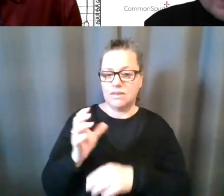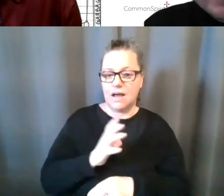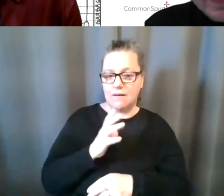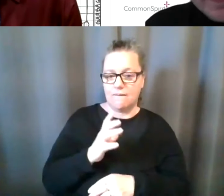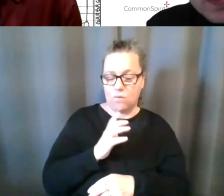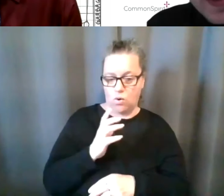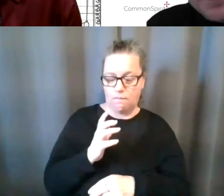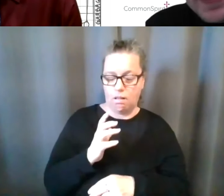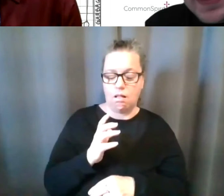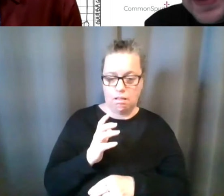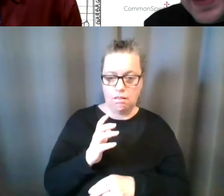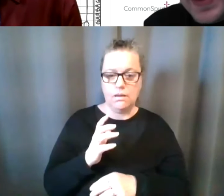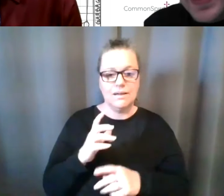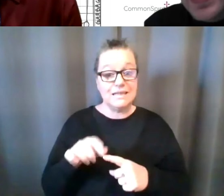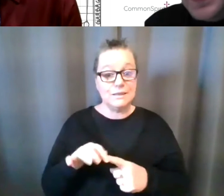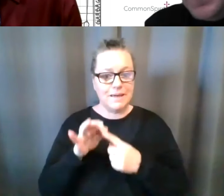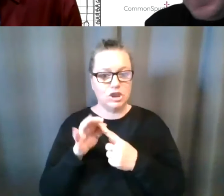equity pause toolkit.